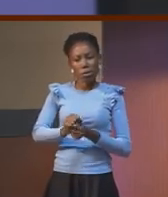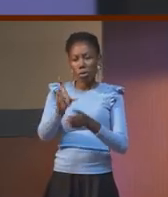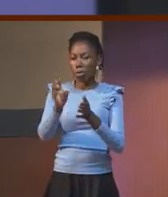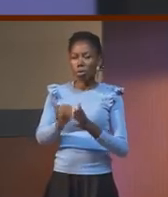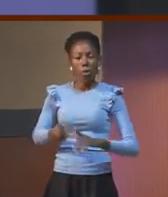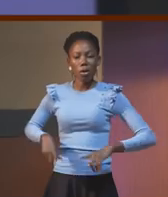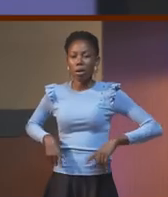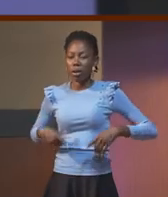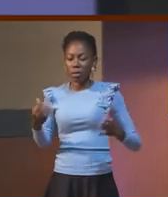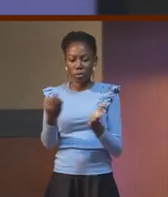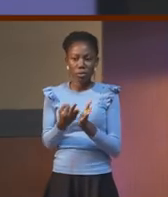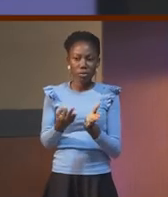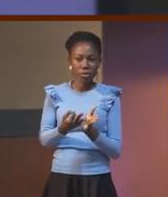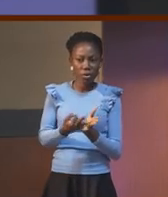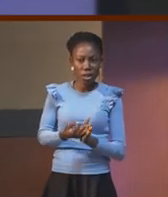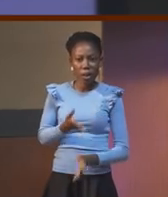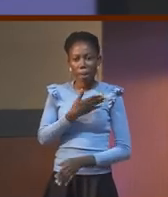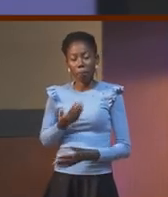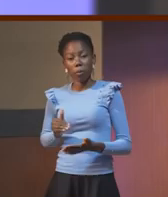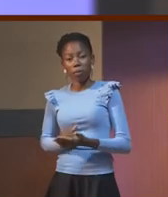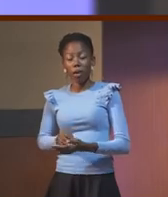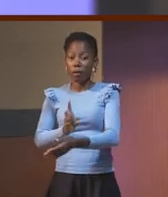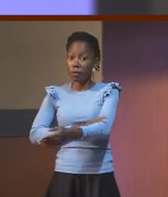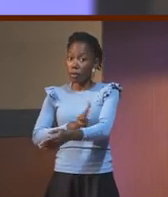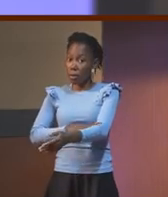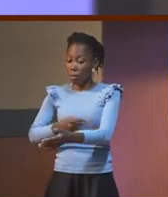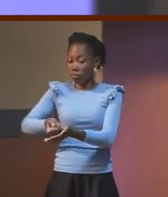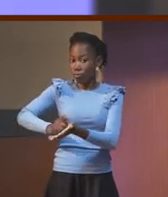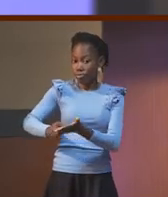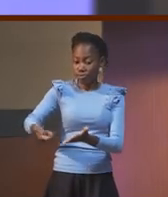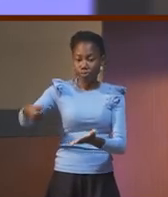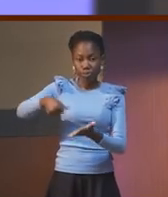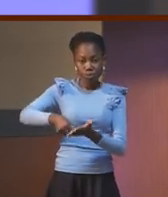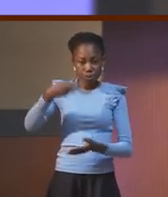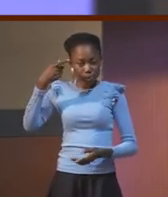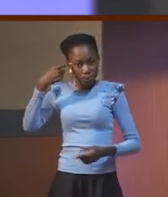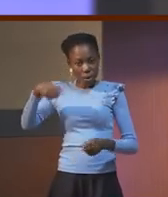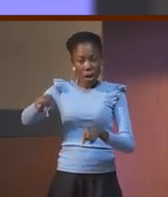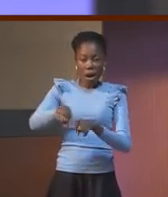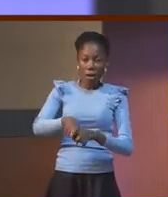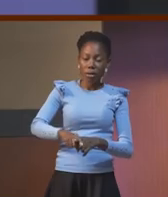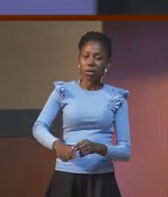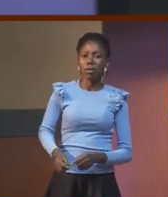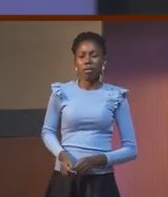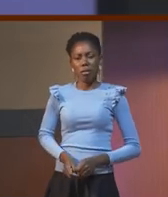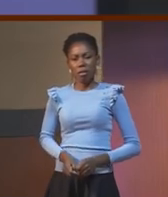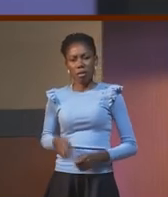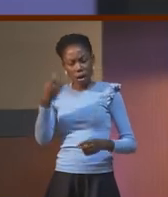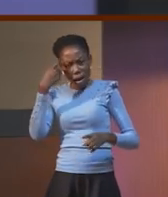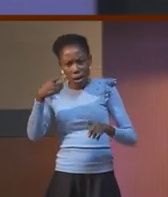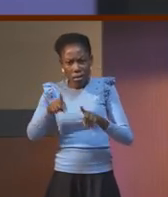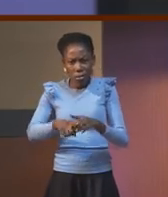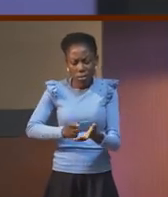financially. And Victor also signed an agreement to sell the film to a French